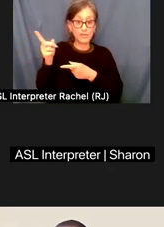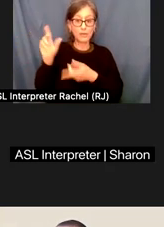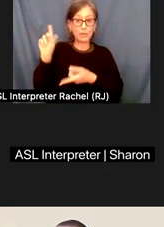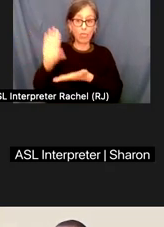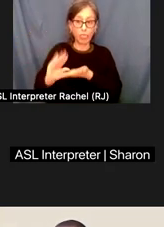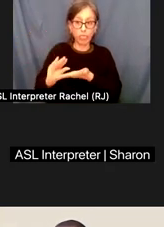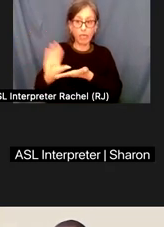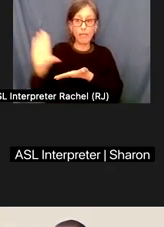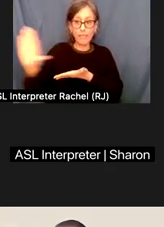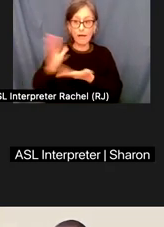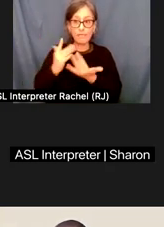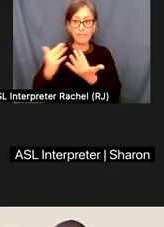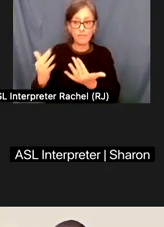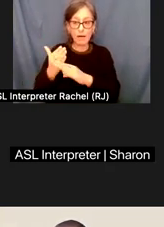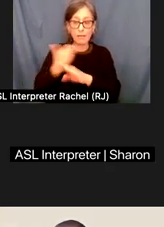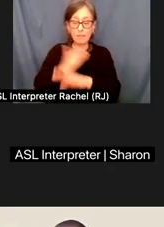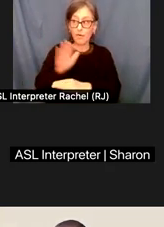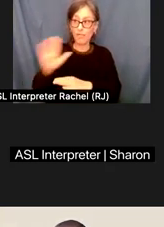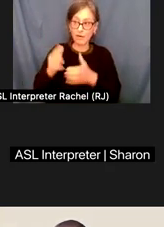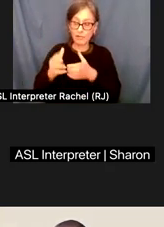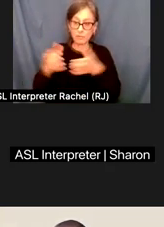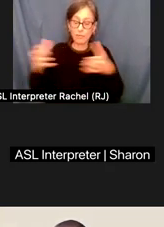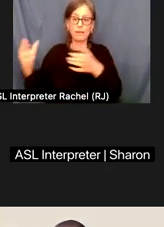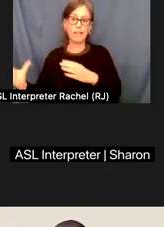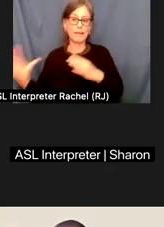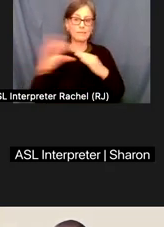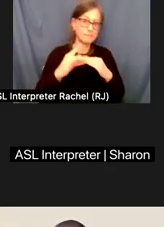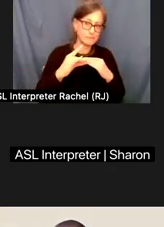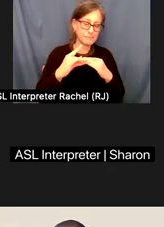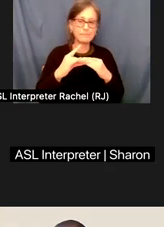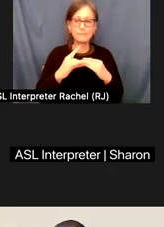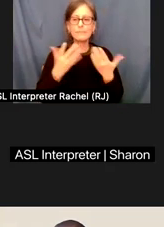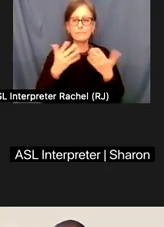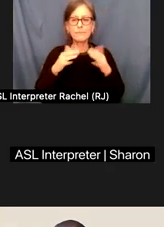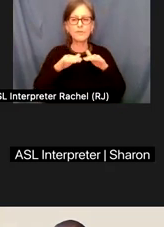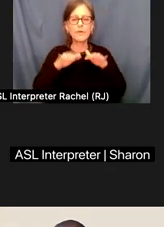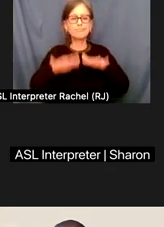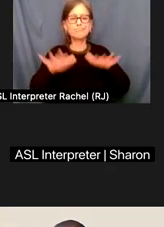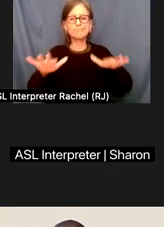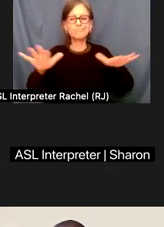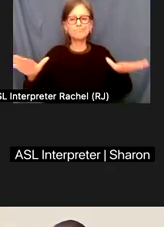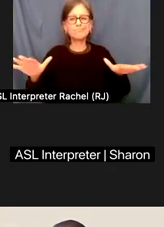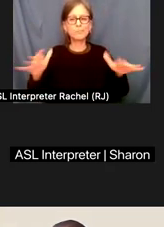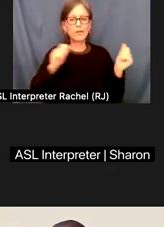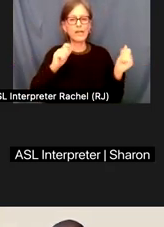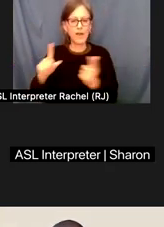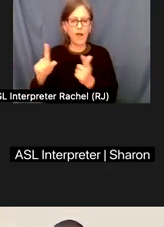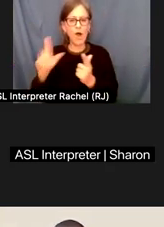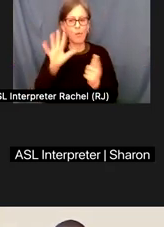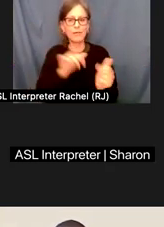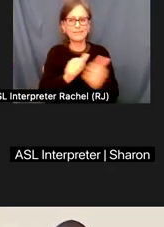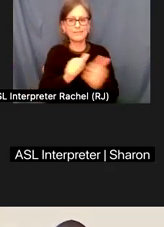fire before their home becomes on fire and catches your home on fire and so on. So it really is something we are all going to do